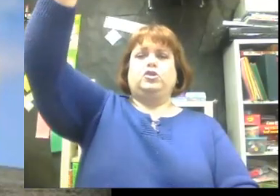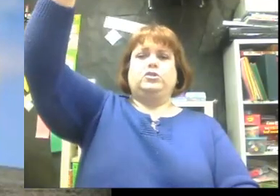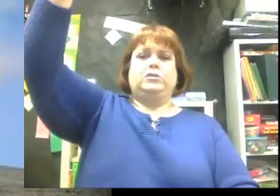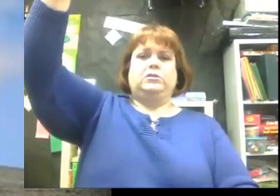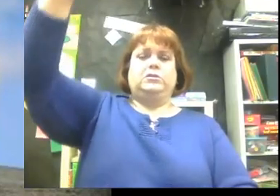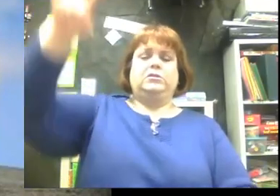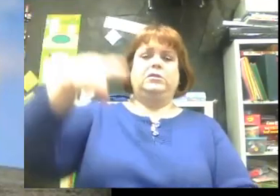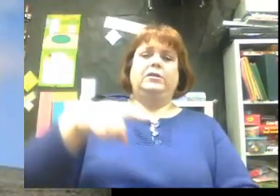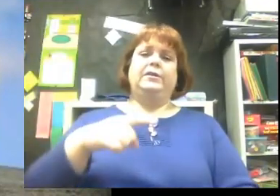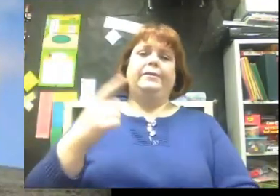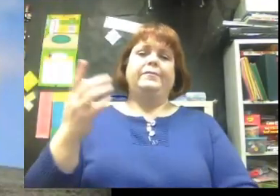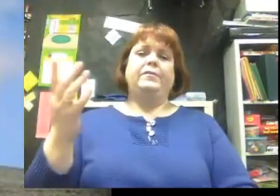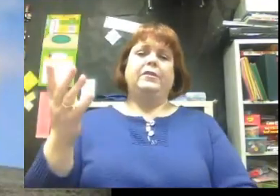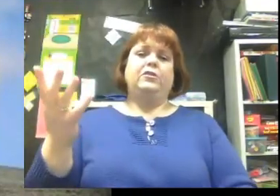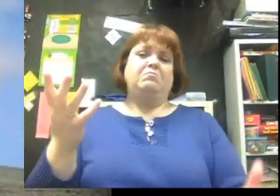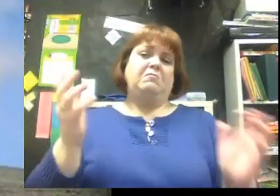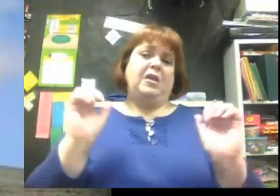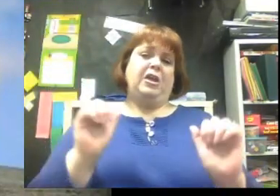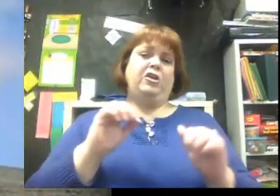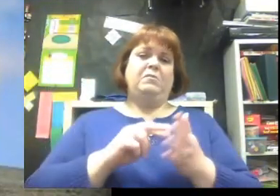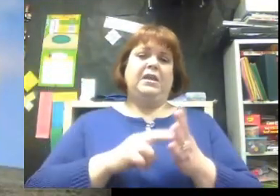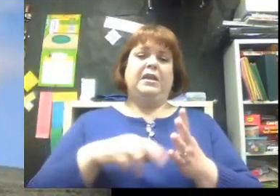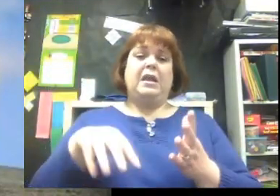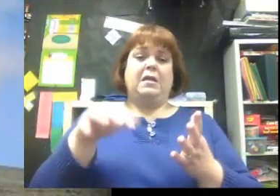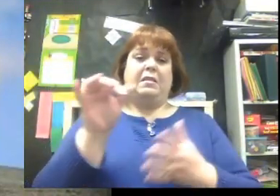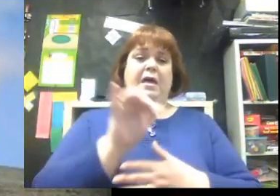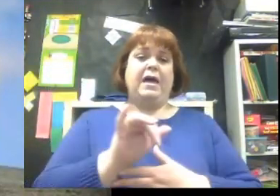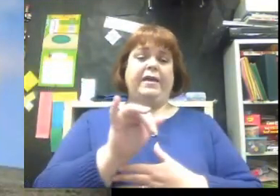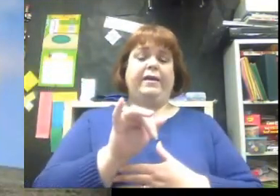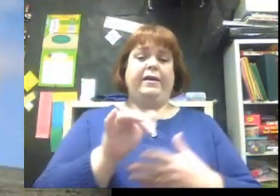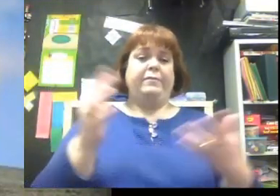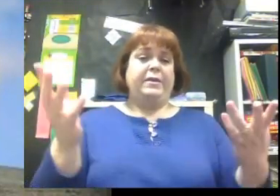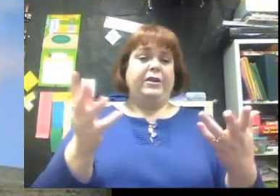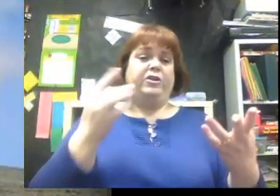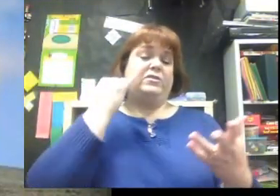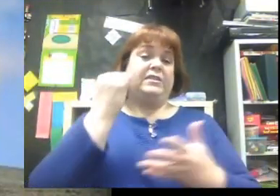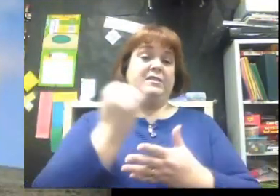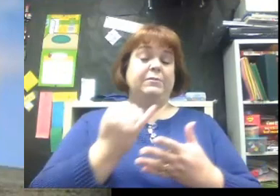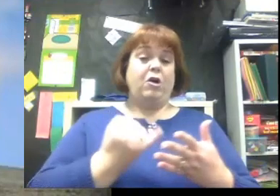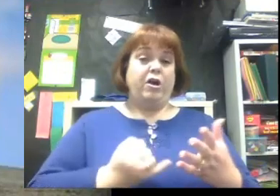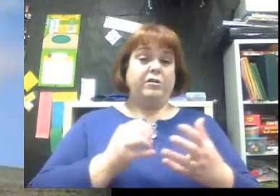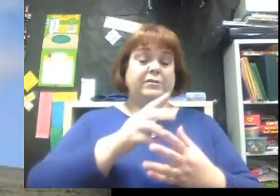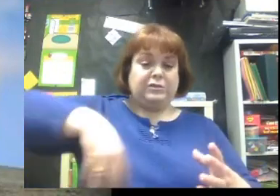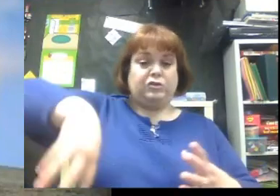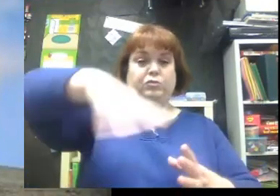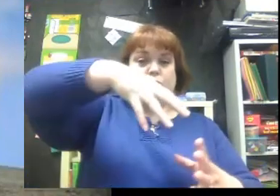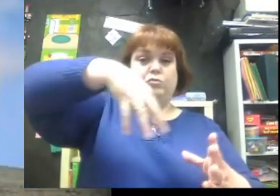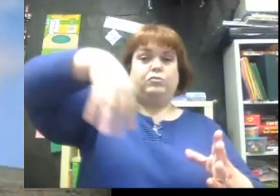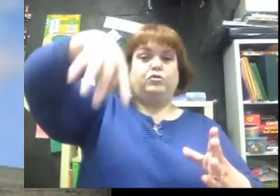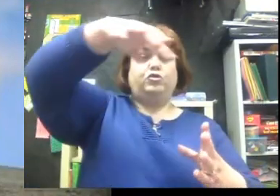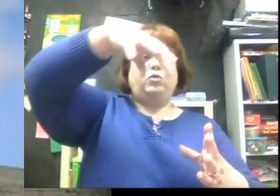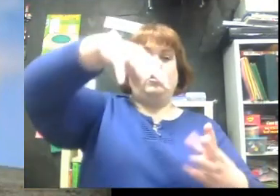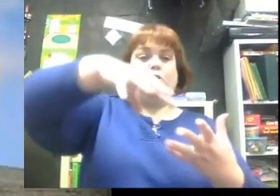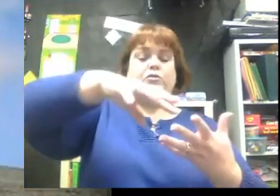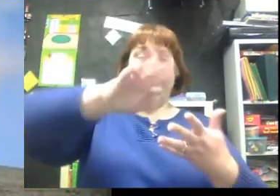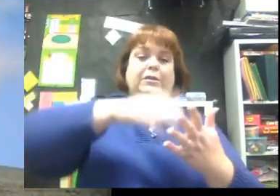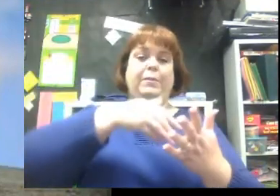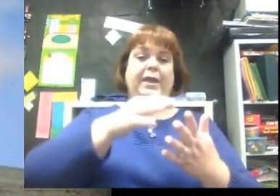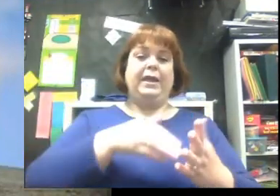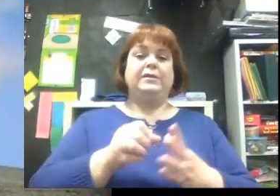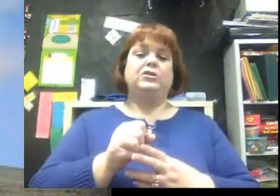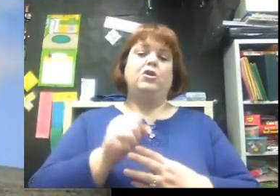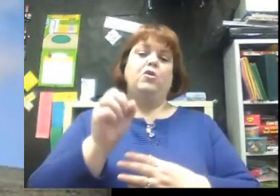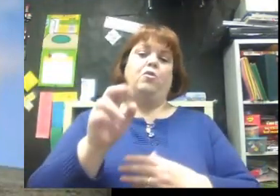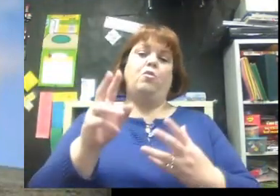Swirled. It could mean like here you see some art that's swirled with